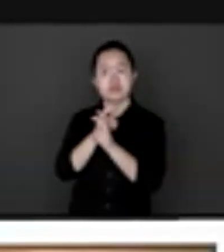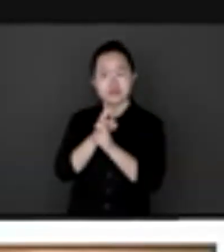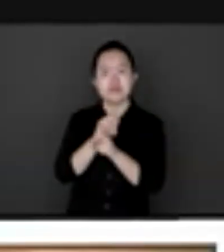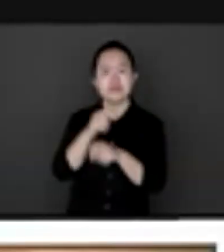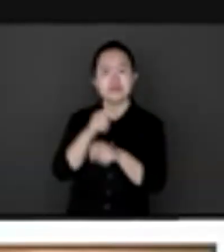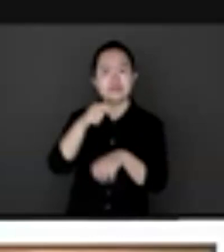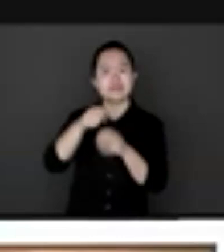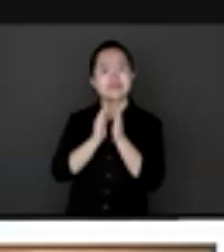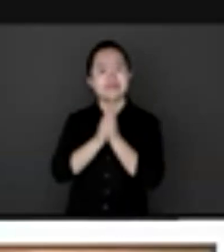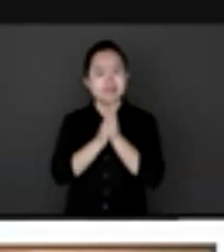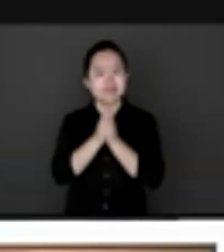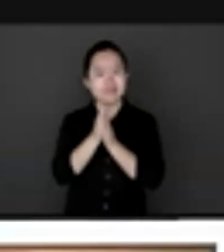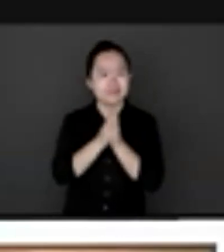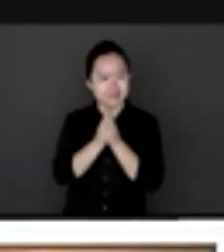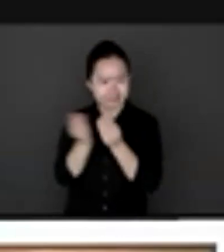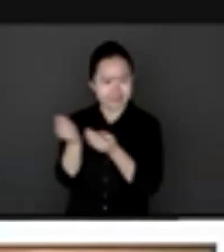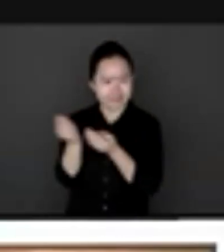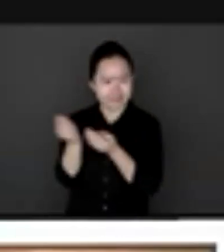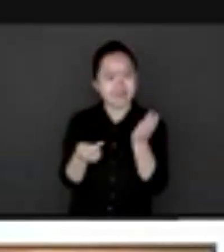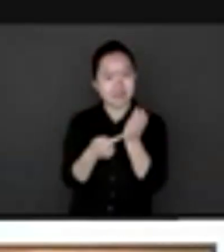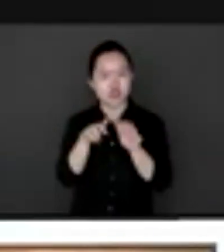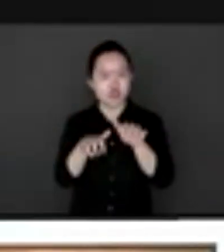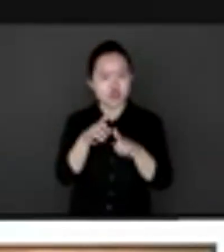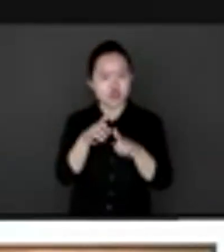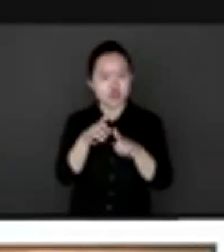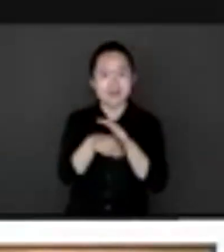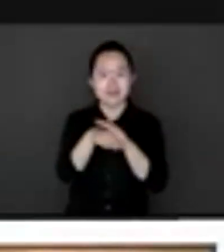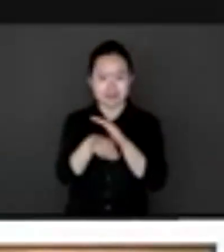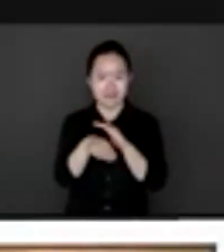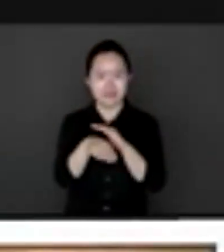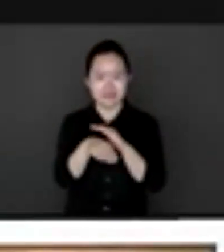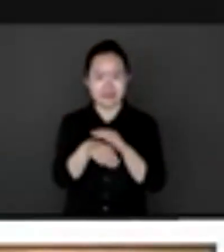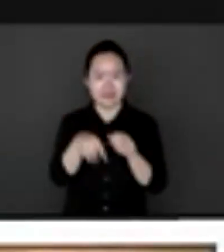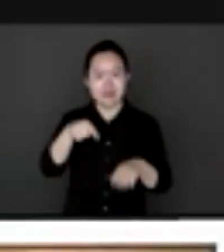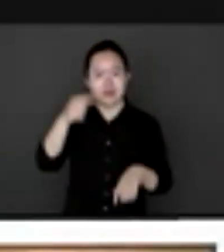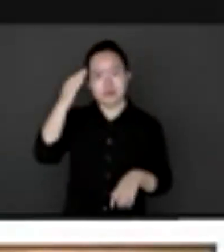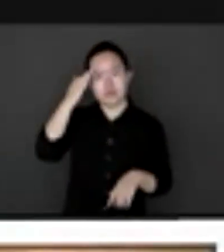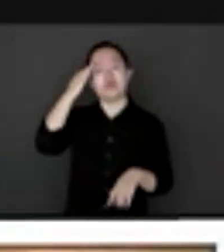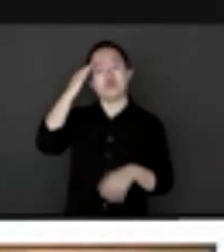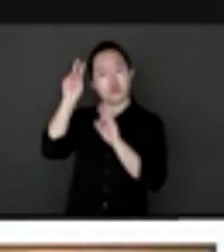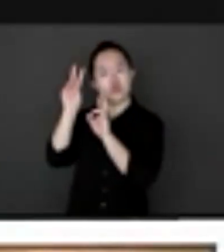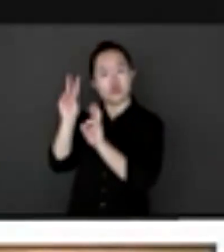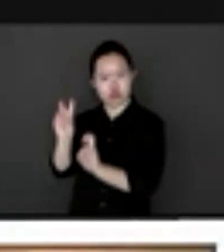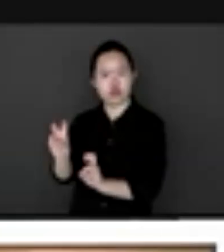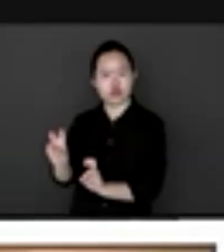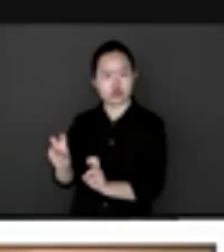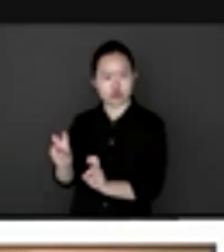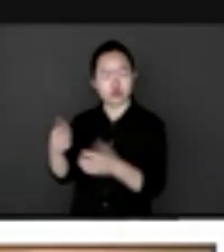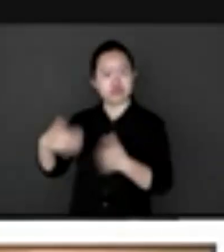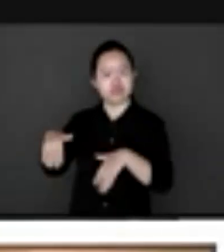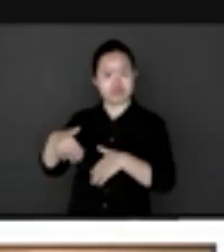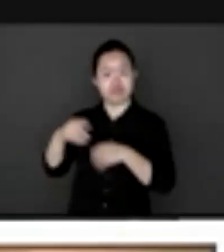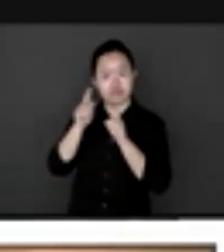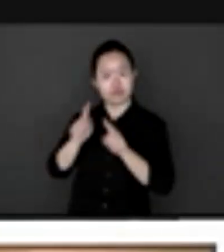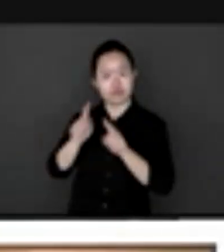our self-identity is that we conduct research and we are pro-innovation. Now, also digital accessibility is an innovation, isn't it?